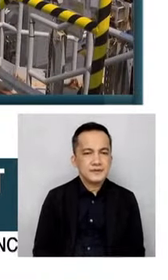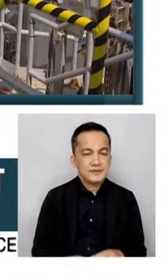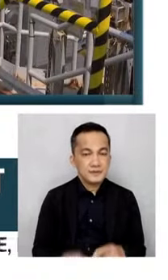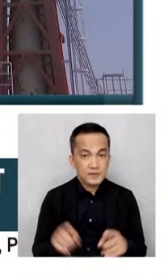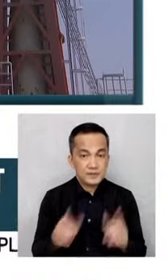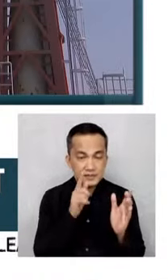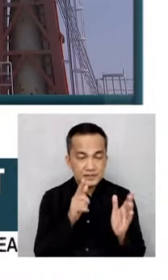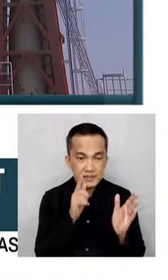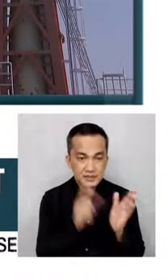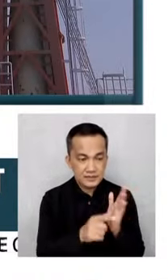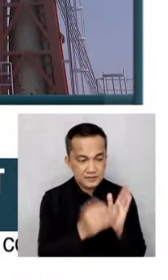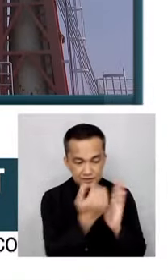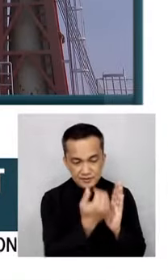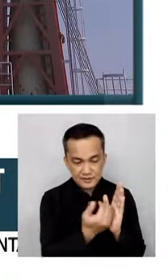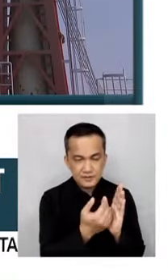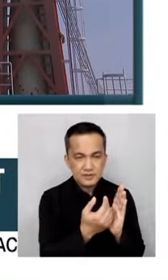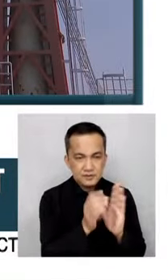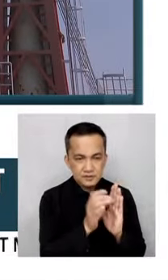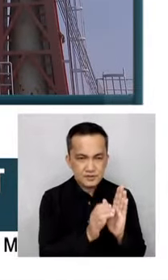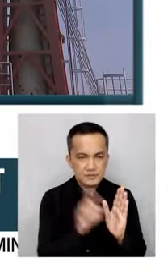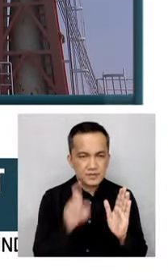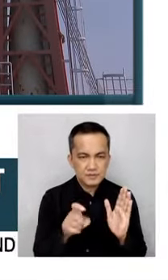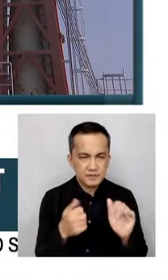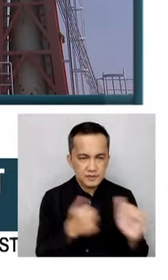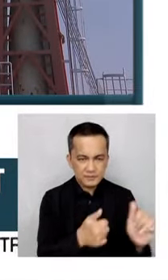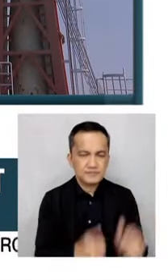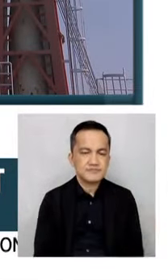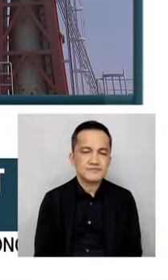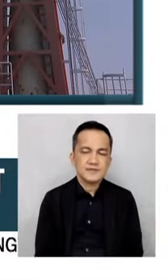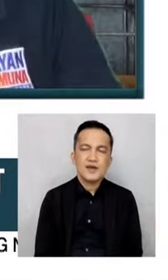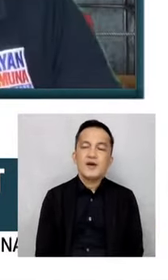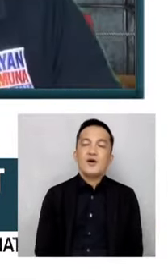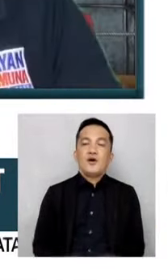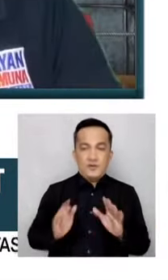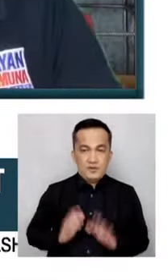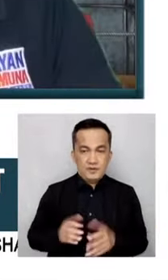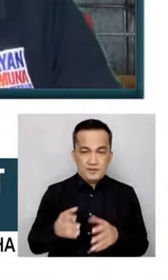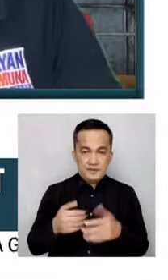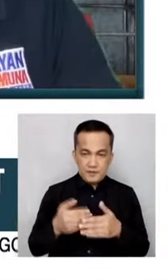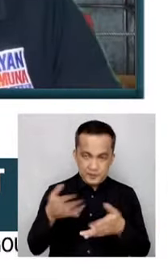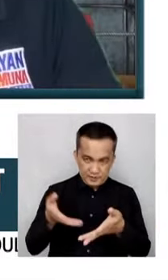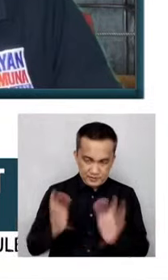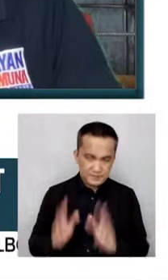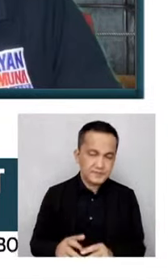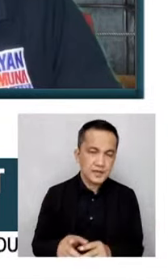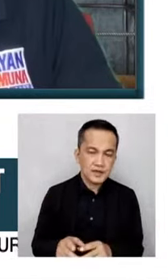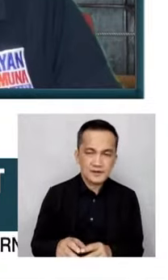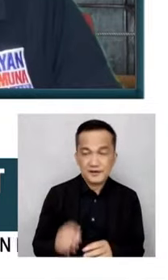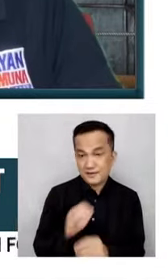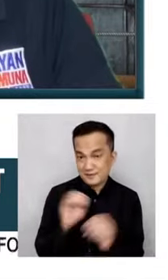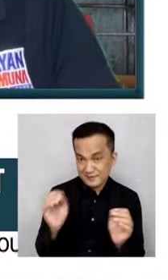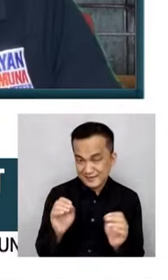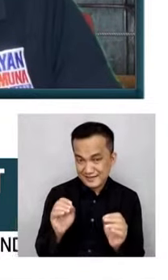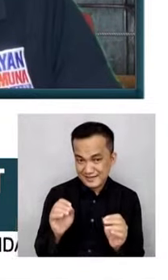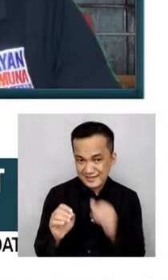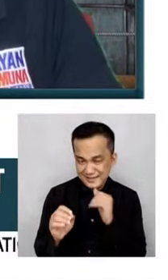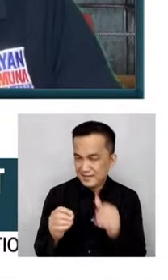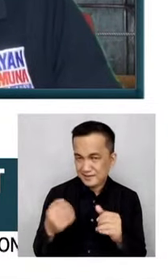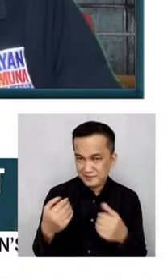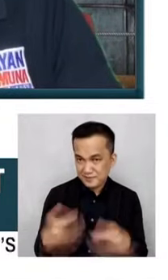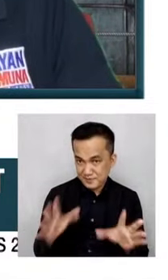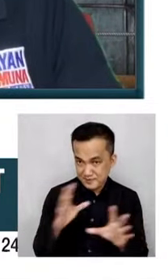of the constitution should be followed. Mm. All right. Before we let you go, I mean, this obviously is not over yet.